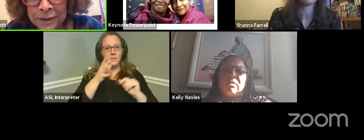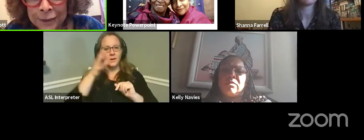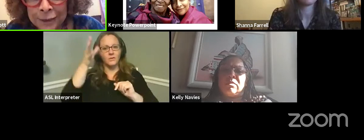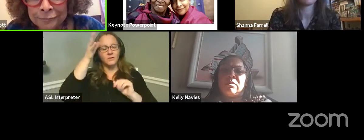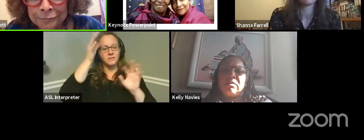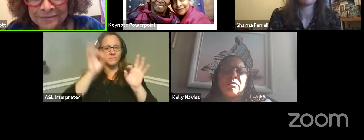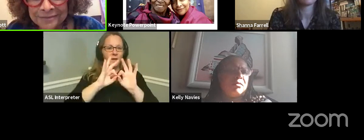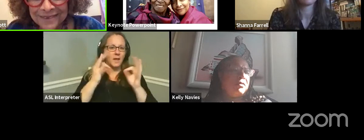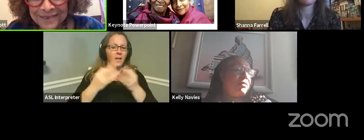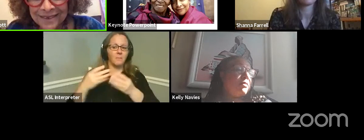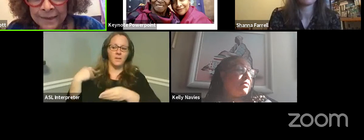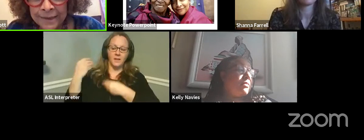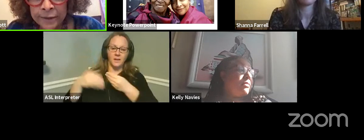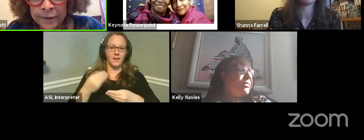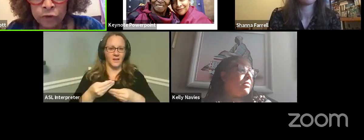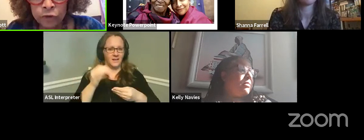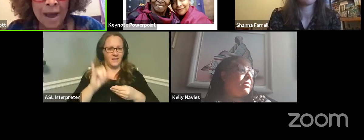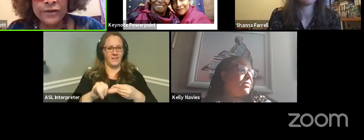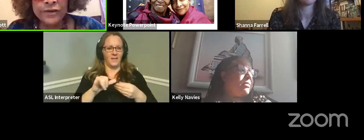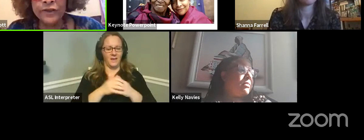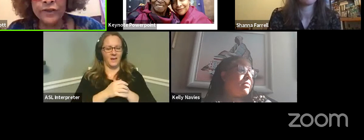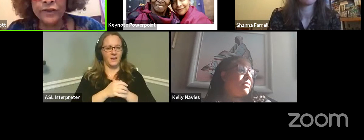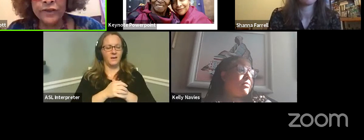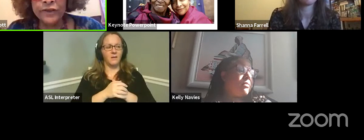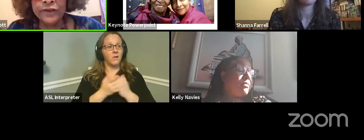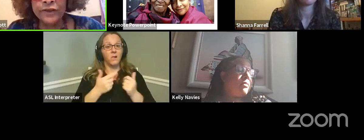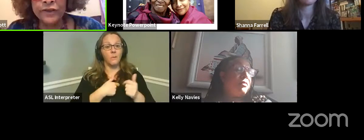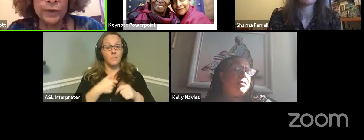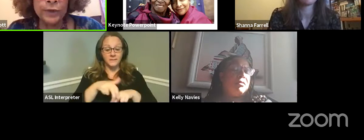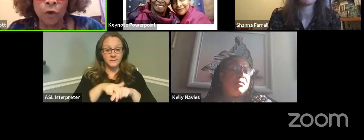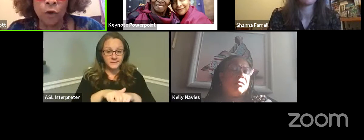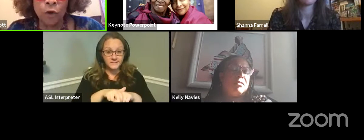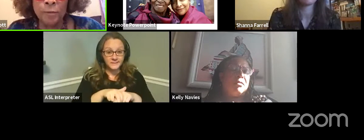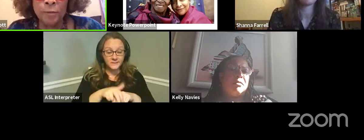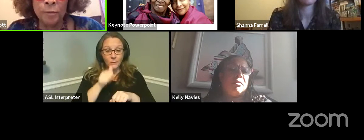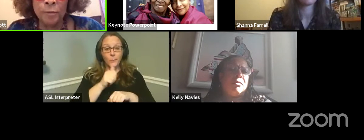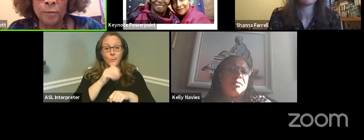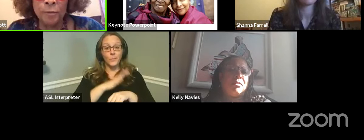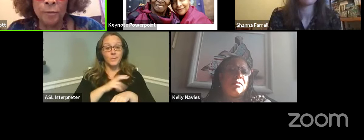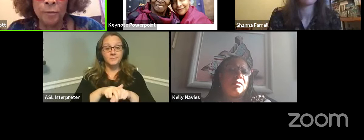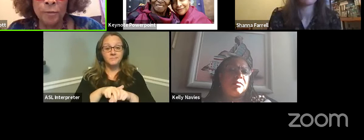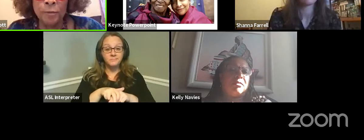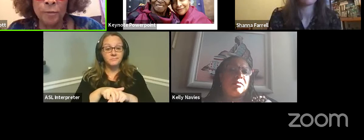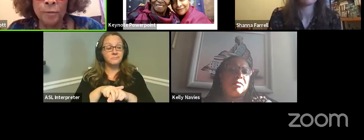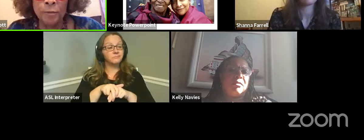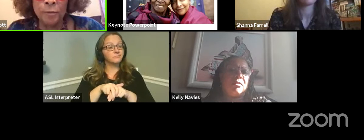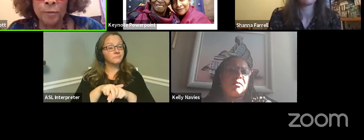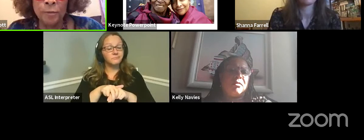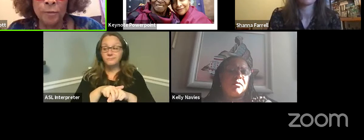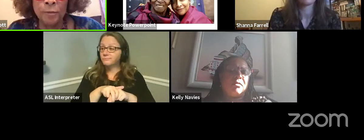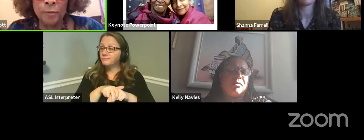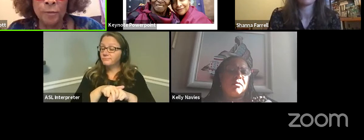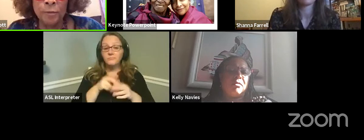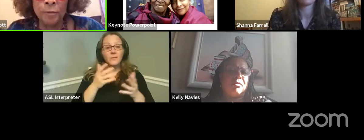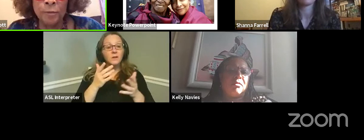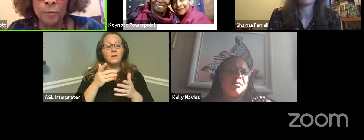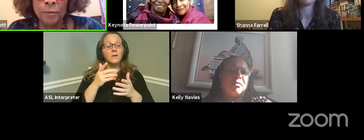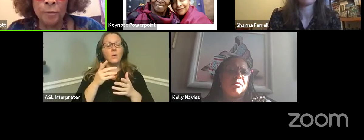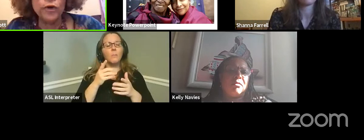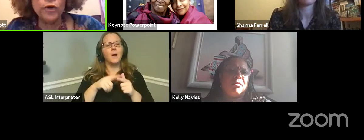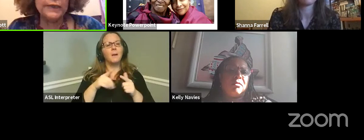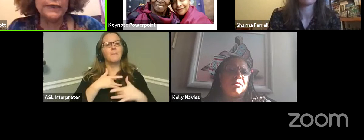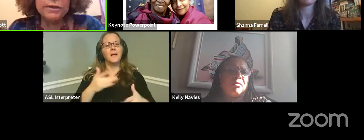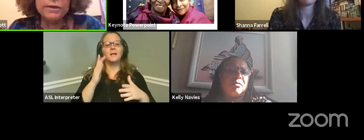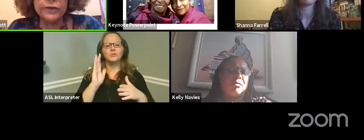did. So am I just sitting around doing that old woman thing where you share stories